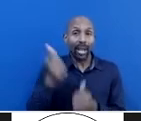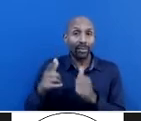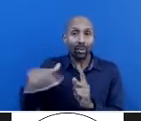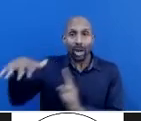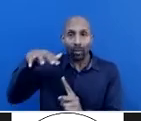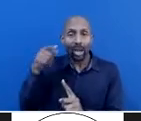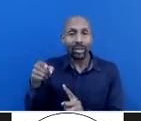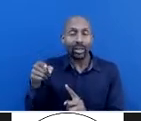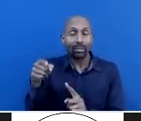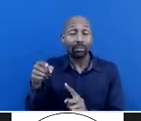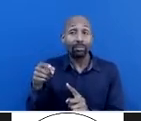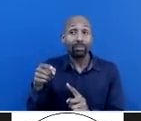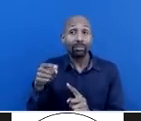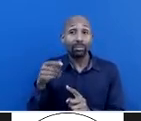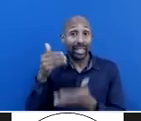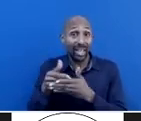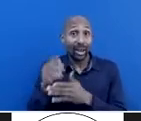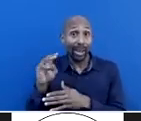day.